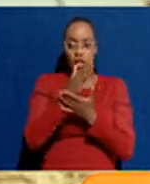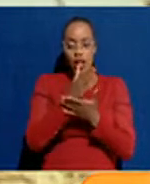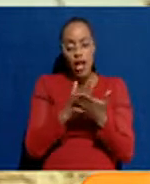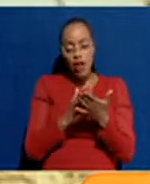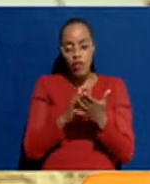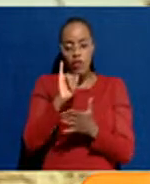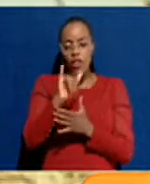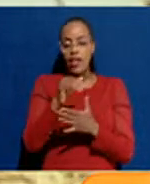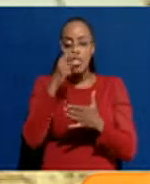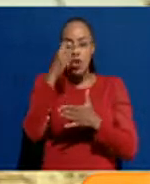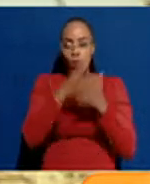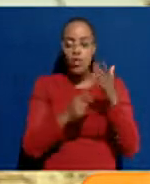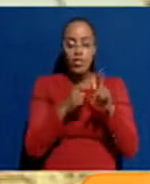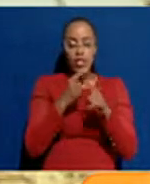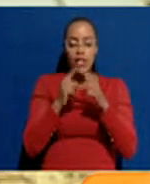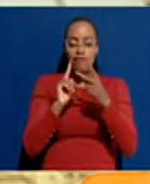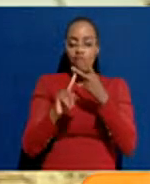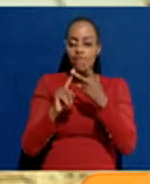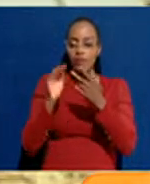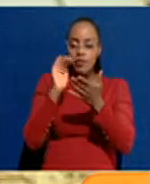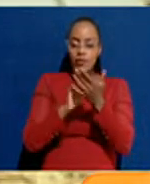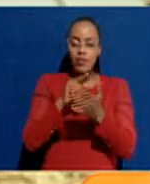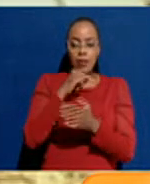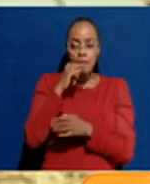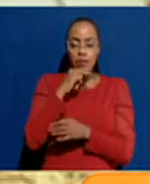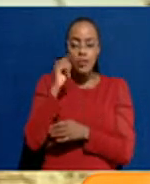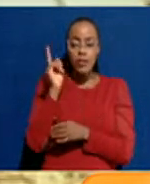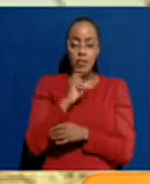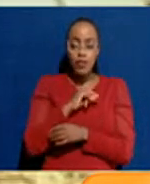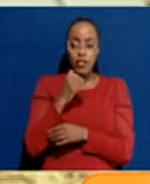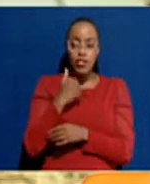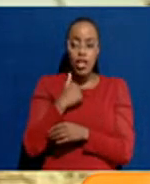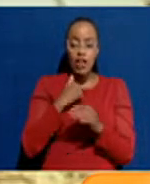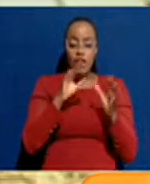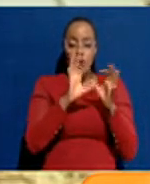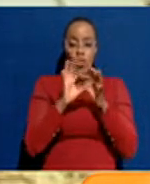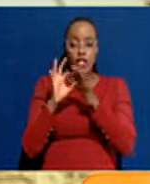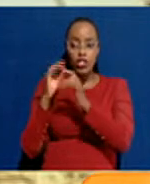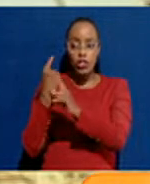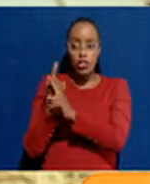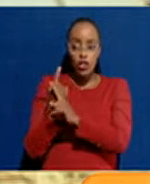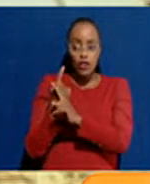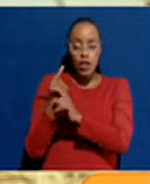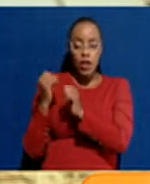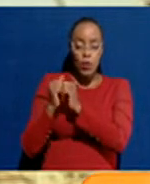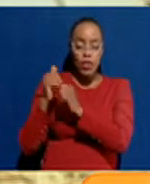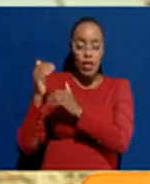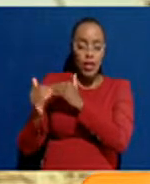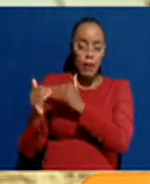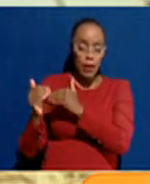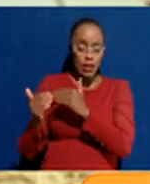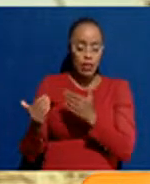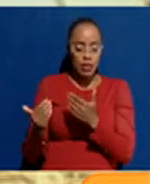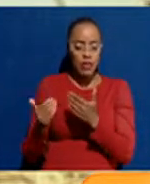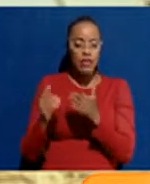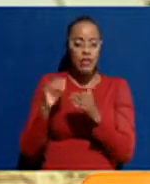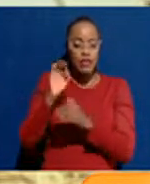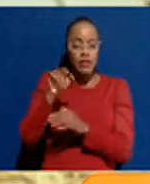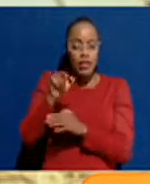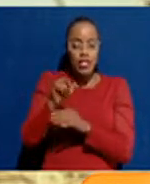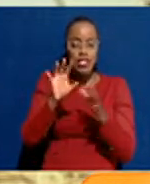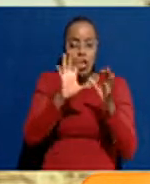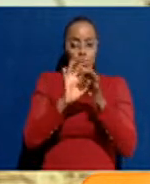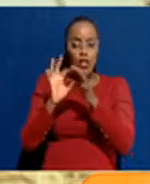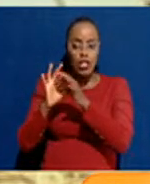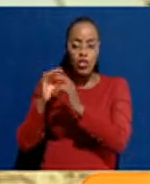rate. And then again, like I did mention, we have interconnections with our neighboring countries. And these